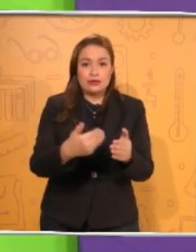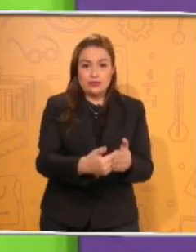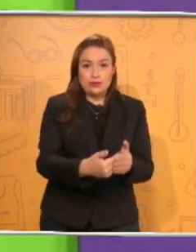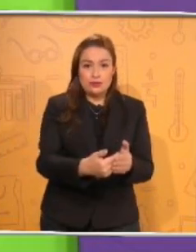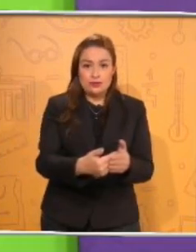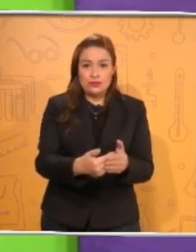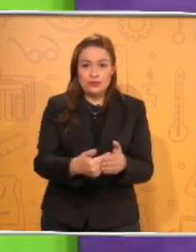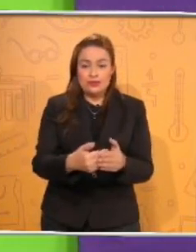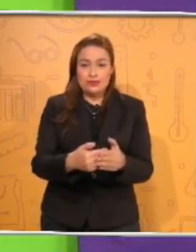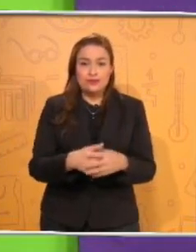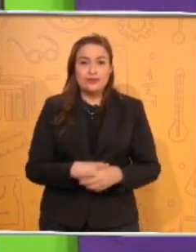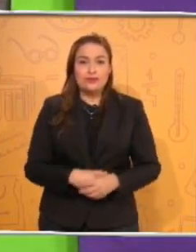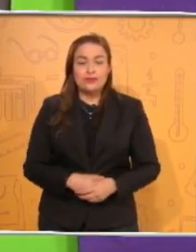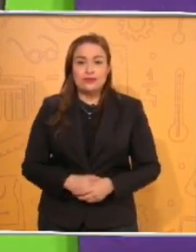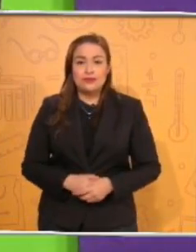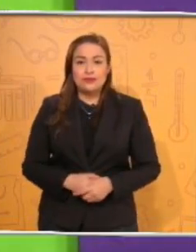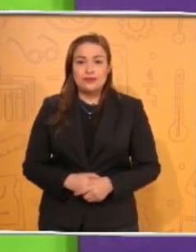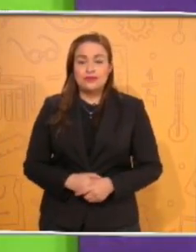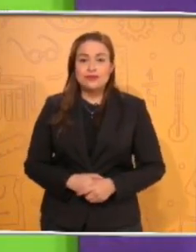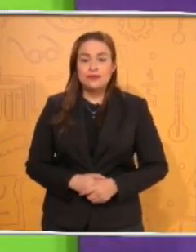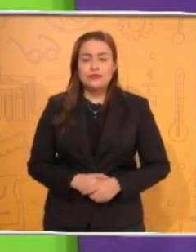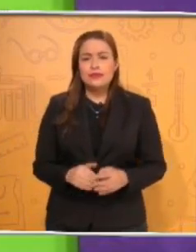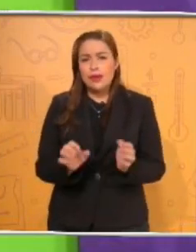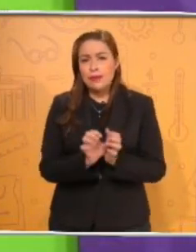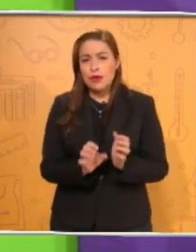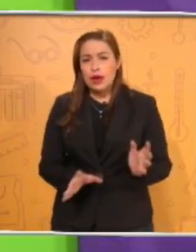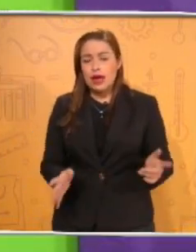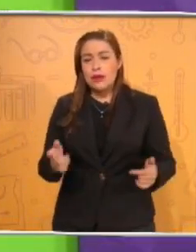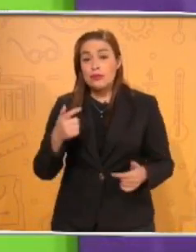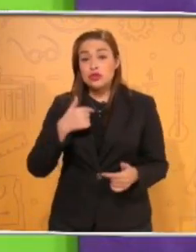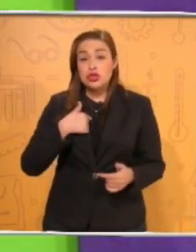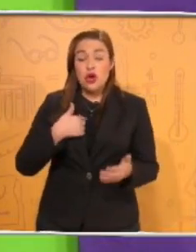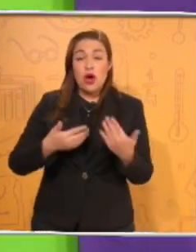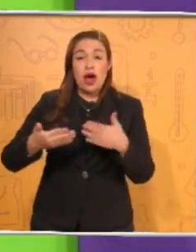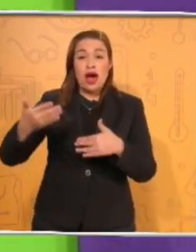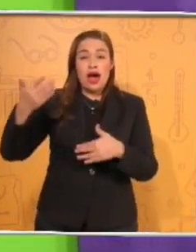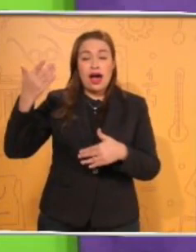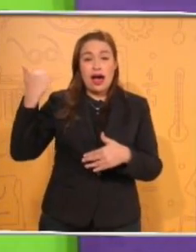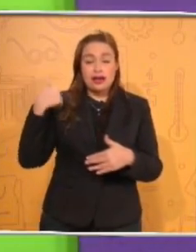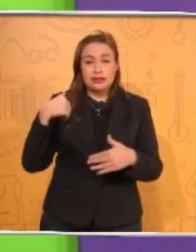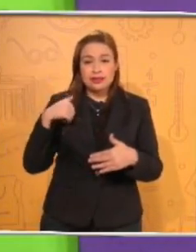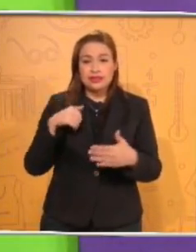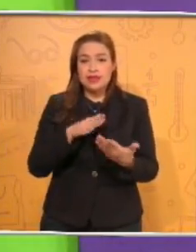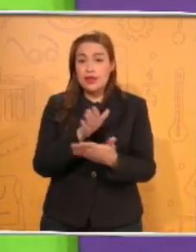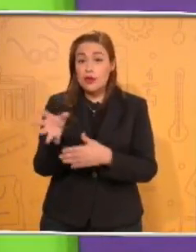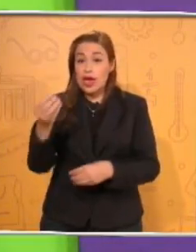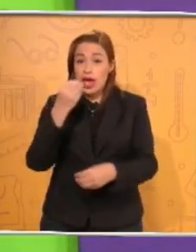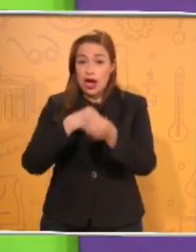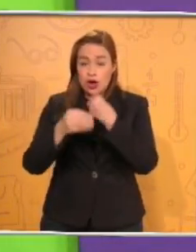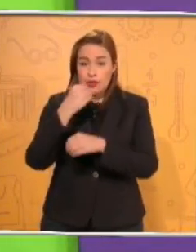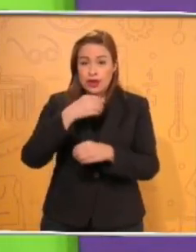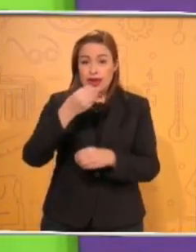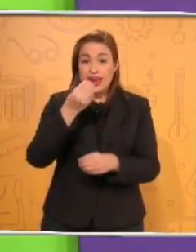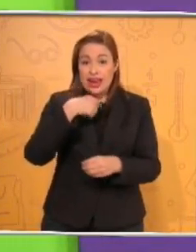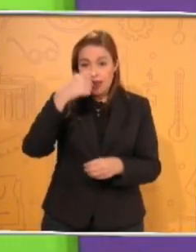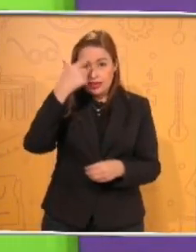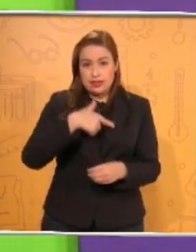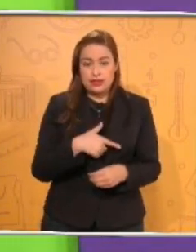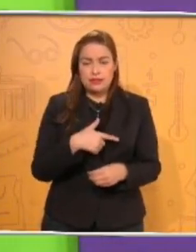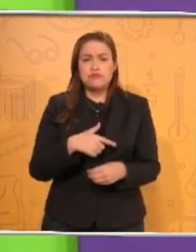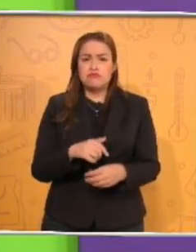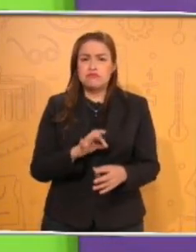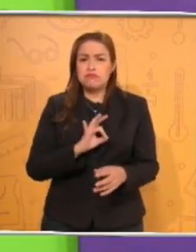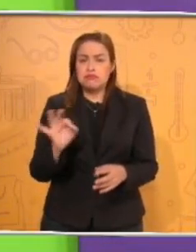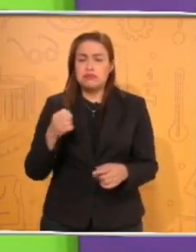moment. Okay? Like example, we have, I was eating dinner. Yes, we talk about a past moment,